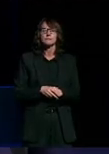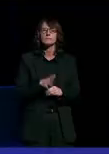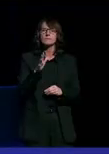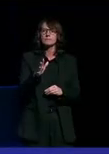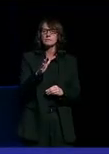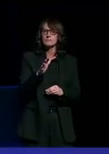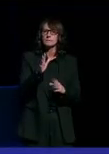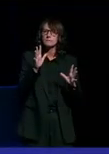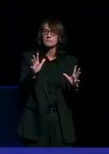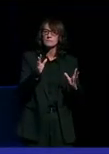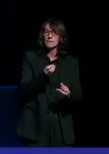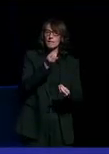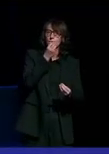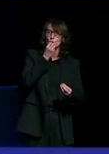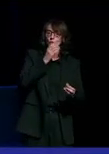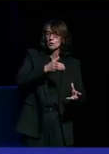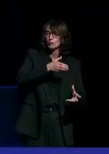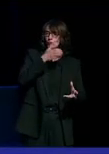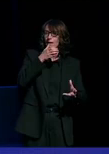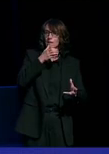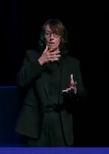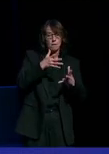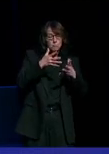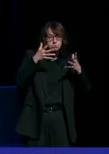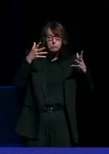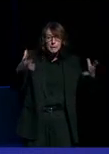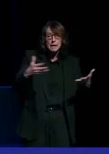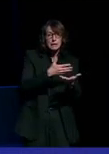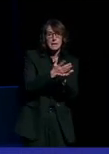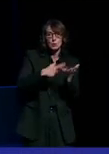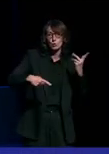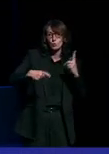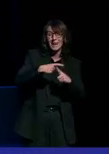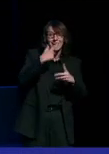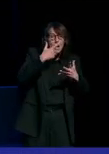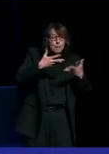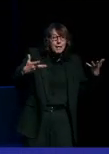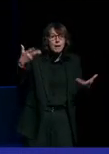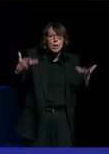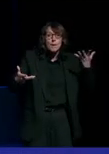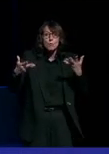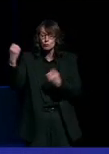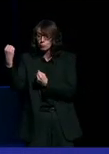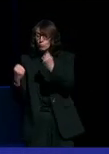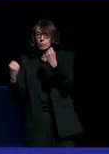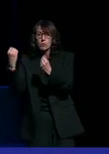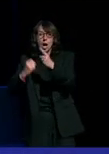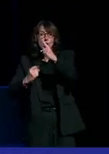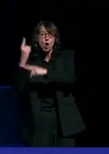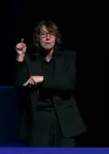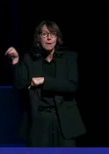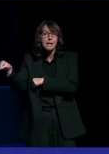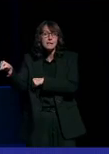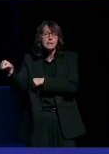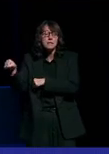Food and drink is our largest manufacturing sector. It's bigger than automotive and aerospace put together, with a presence in